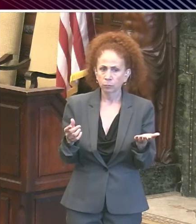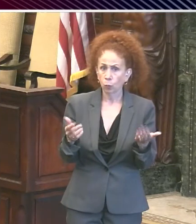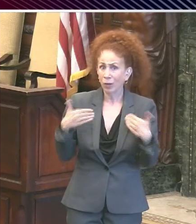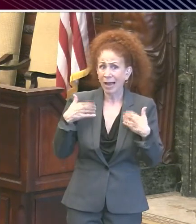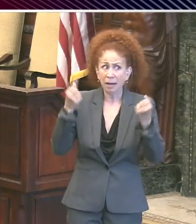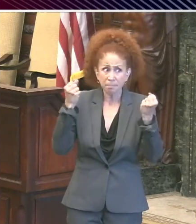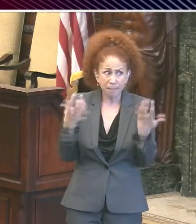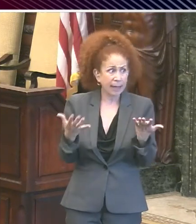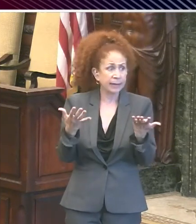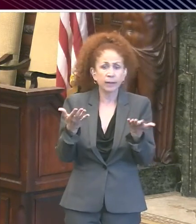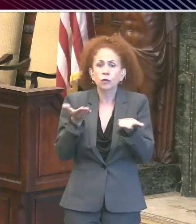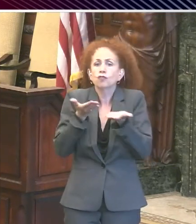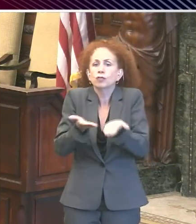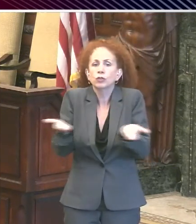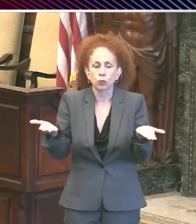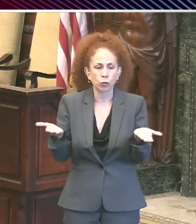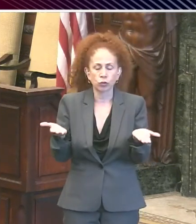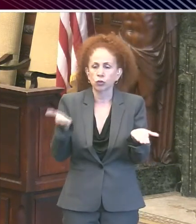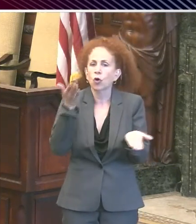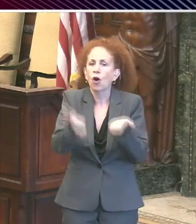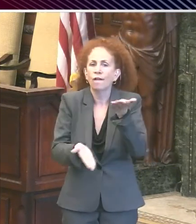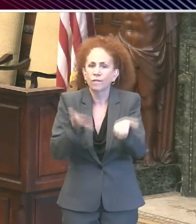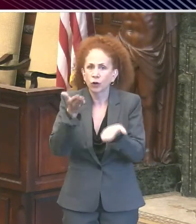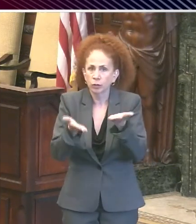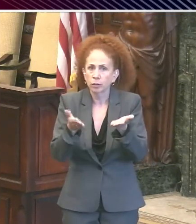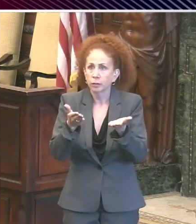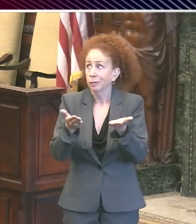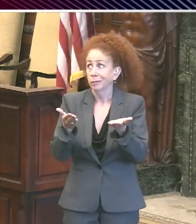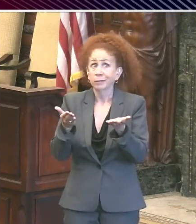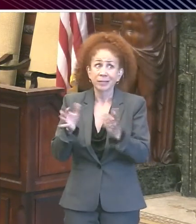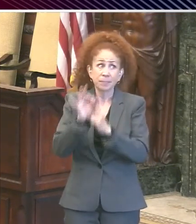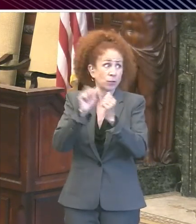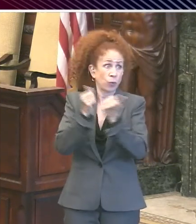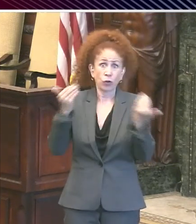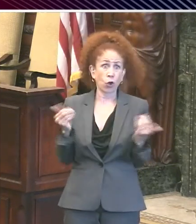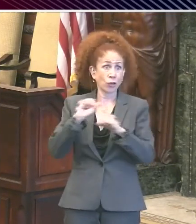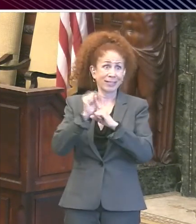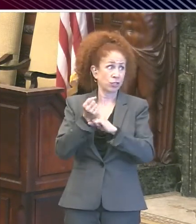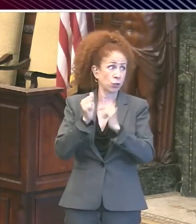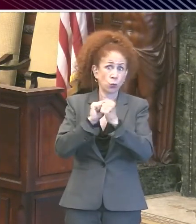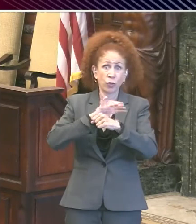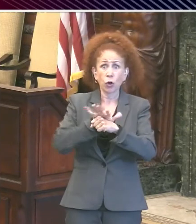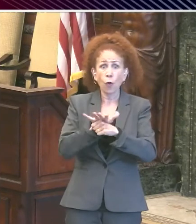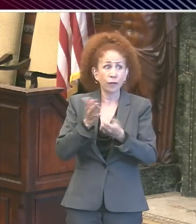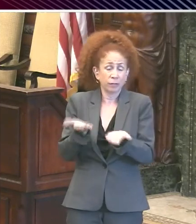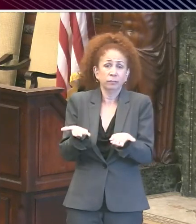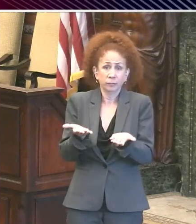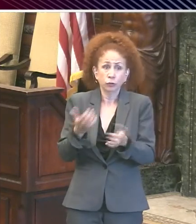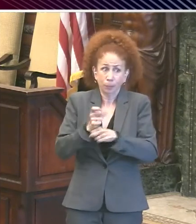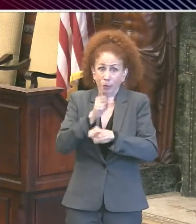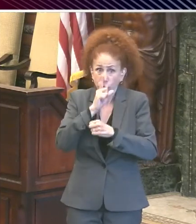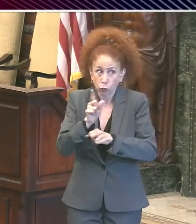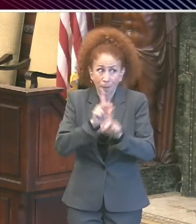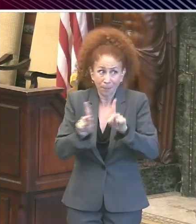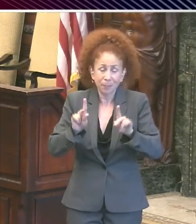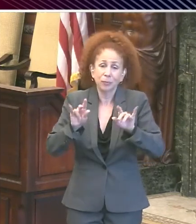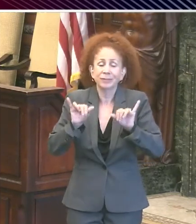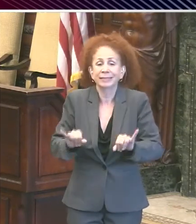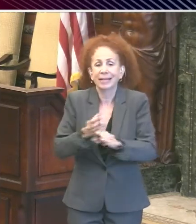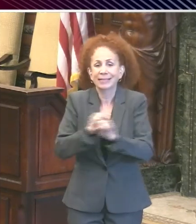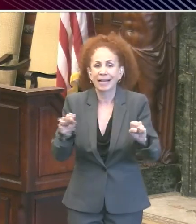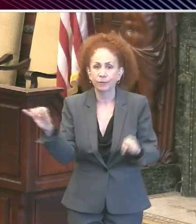of resources offered, especially given the current conditions around COVID, to make sure that people stayed